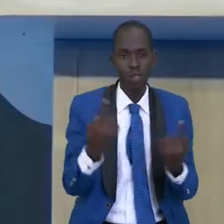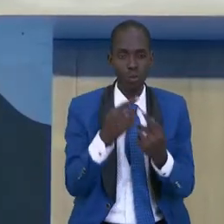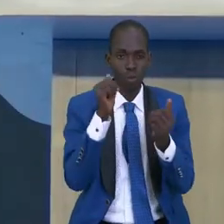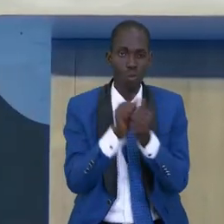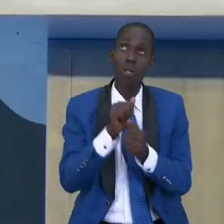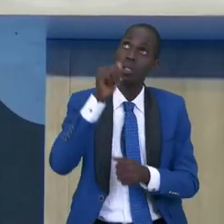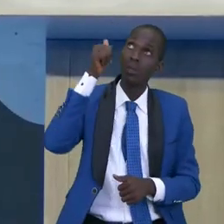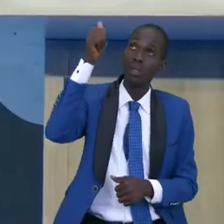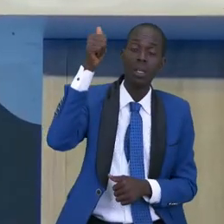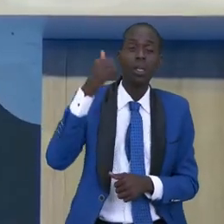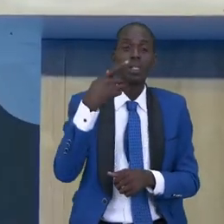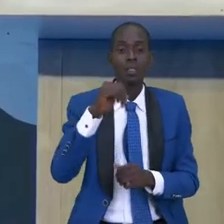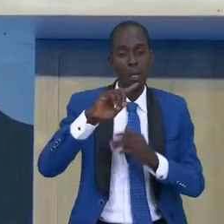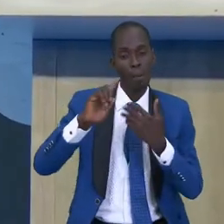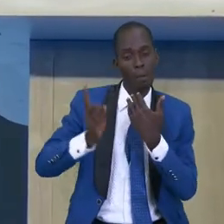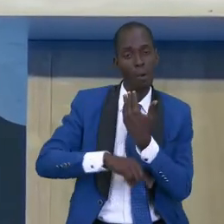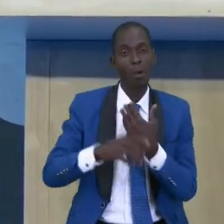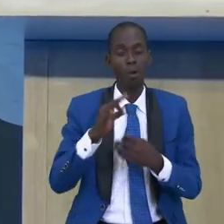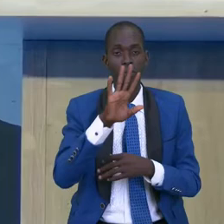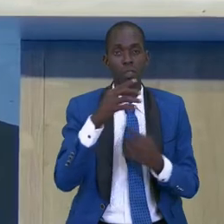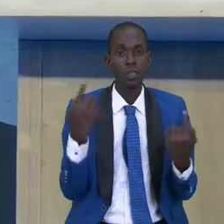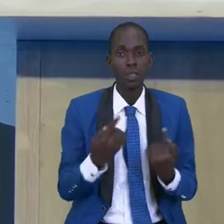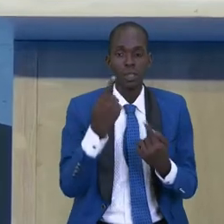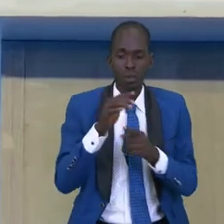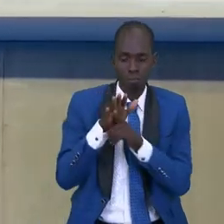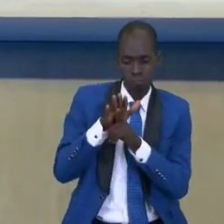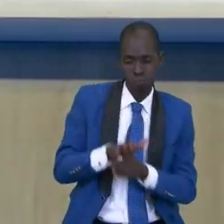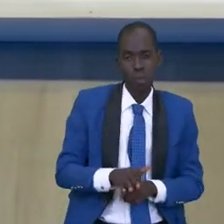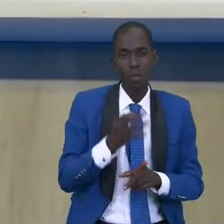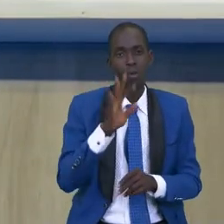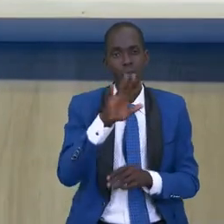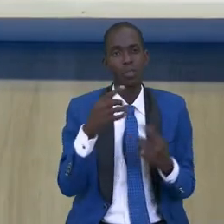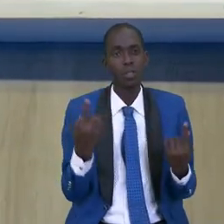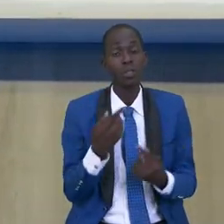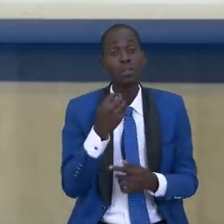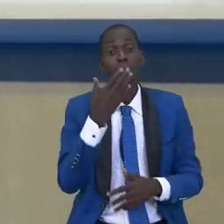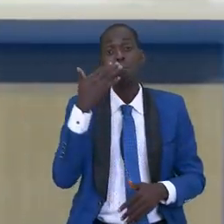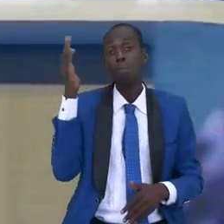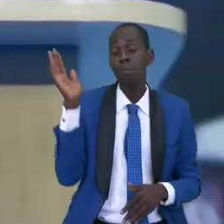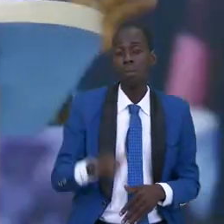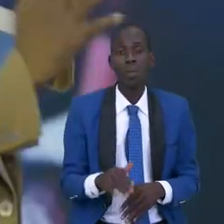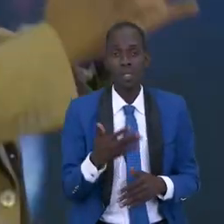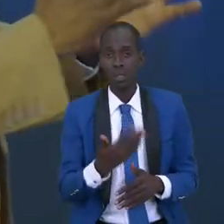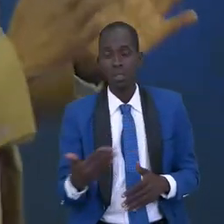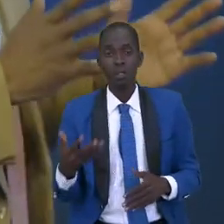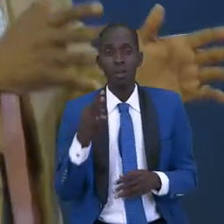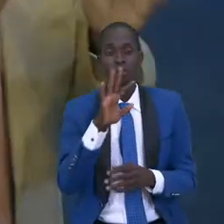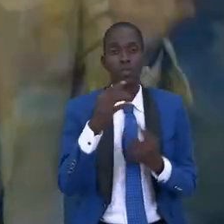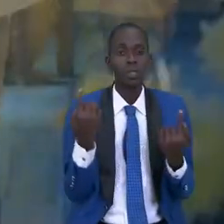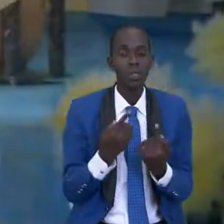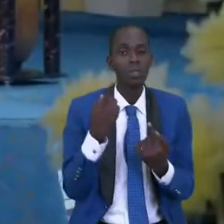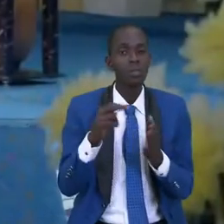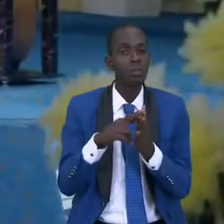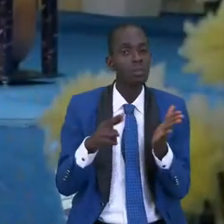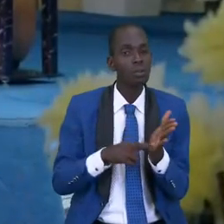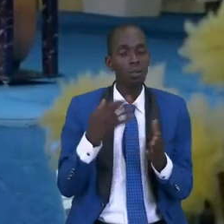punishment of your sin, the pressure of your sin, the evil of your sin, the consequence